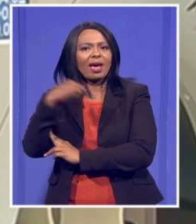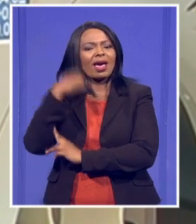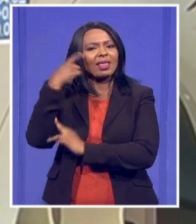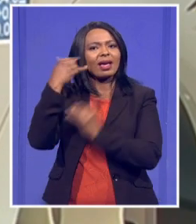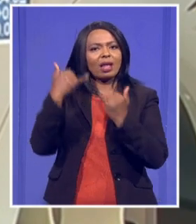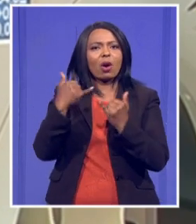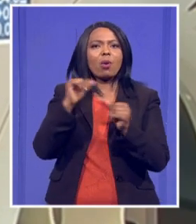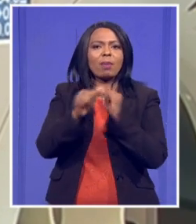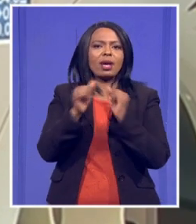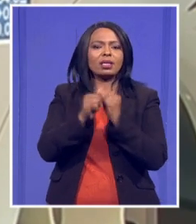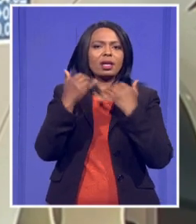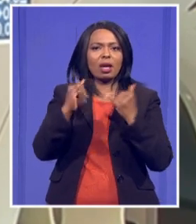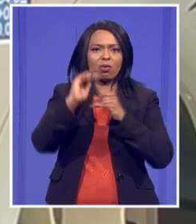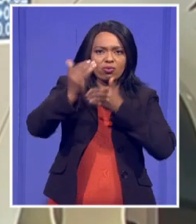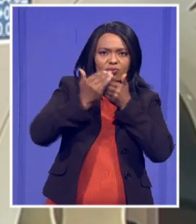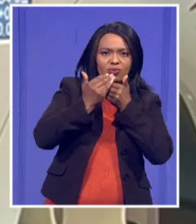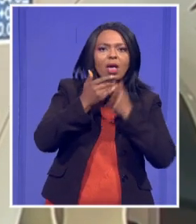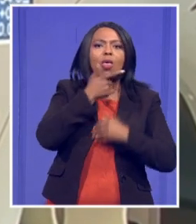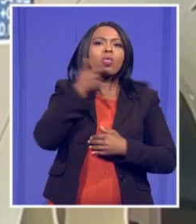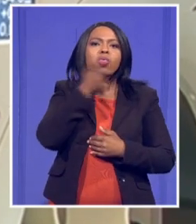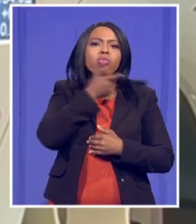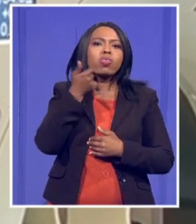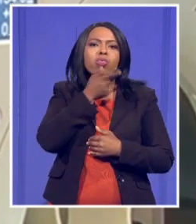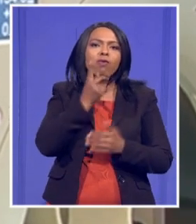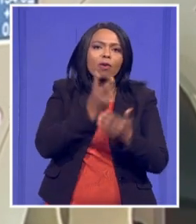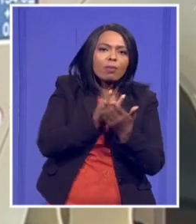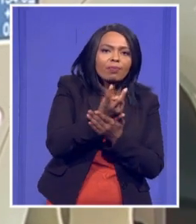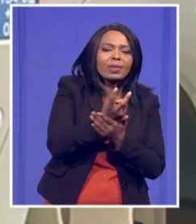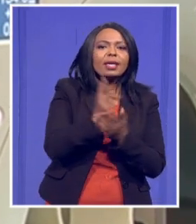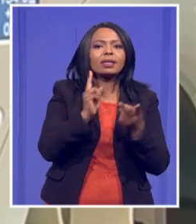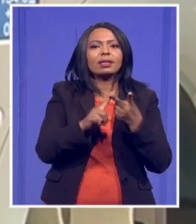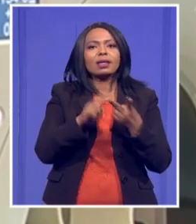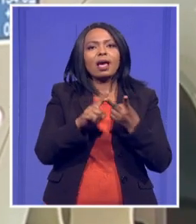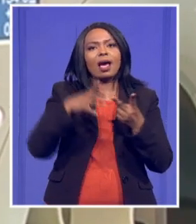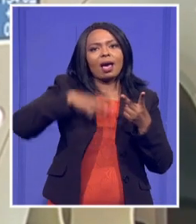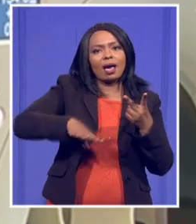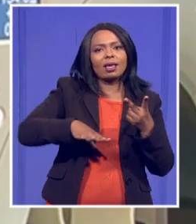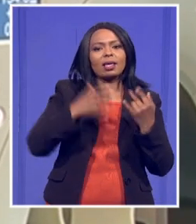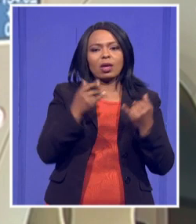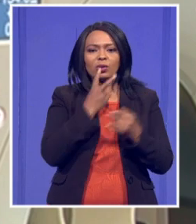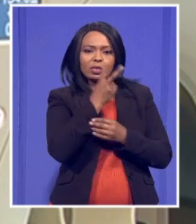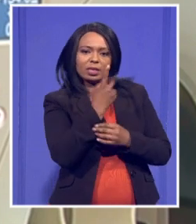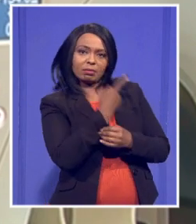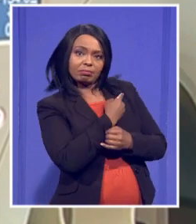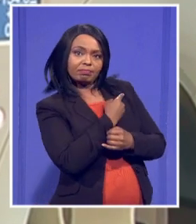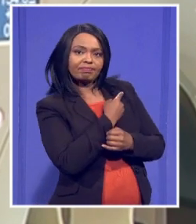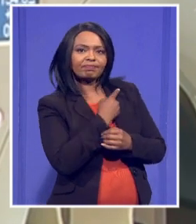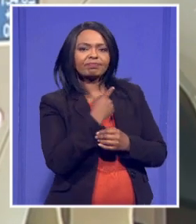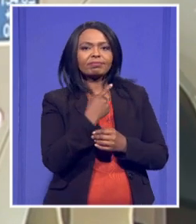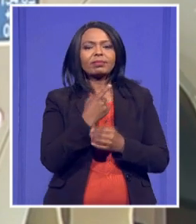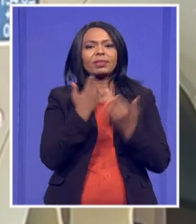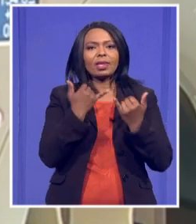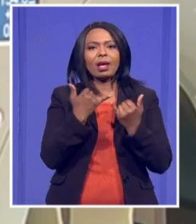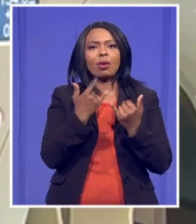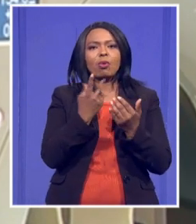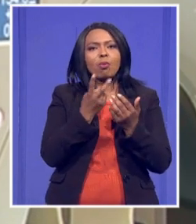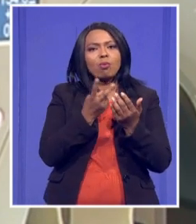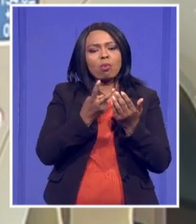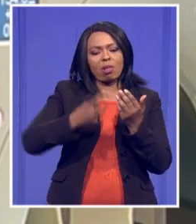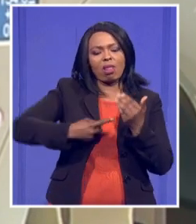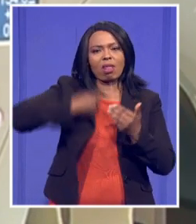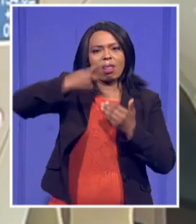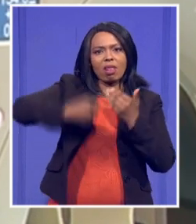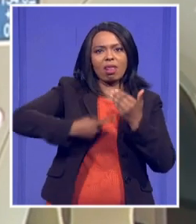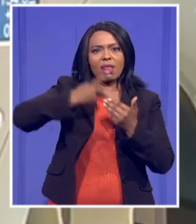short that particular trip. And also our CT scan here, which you can see for yourself, that we said all our